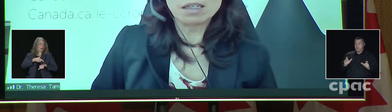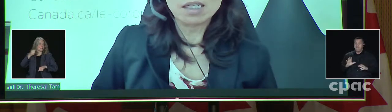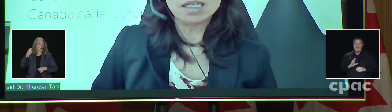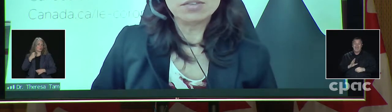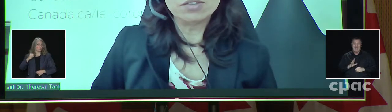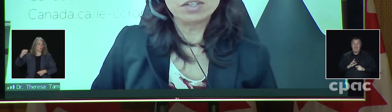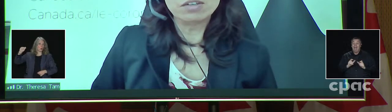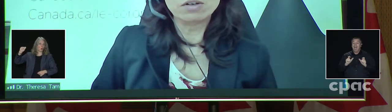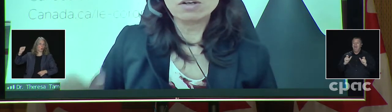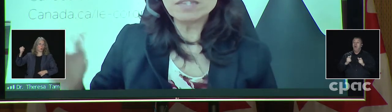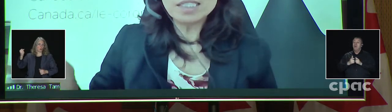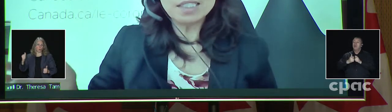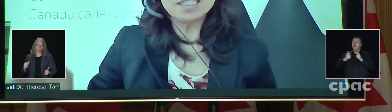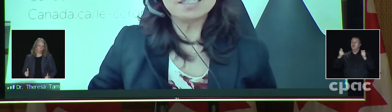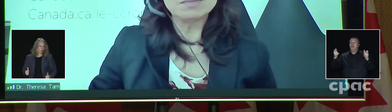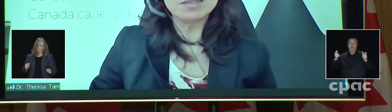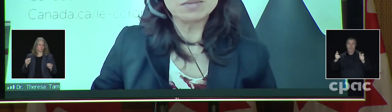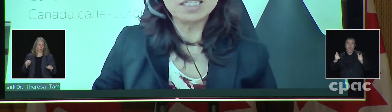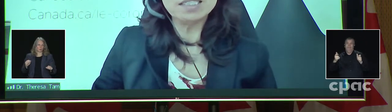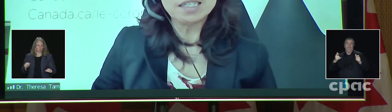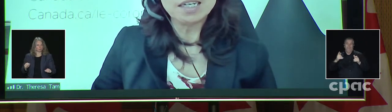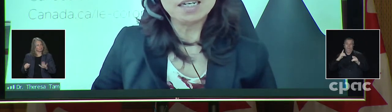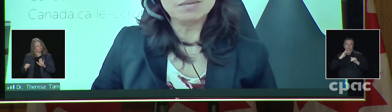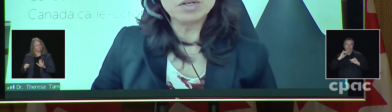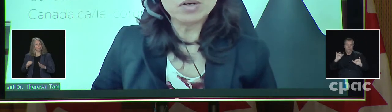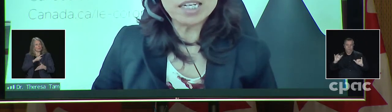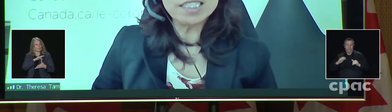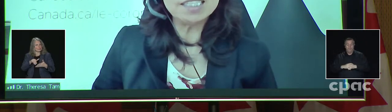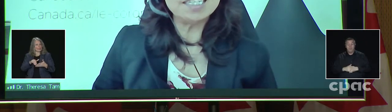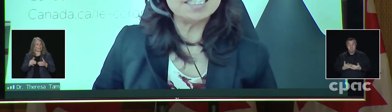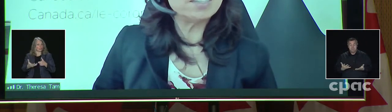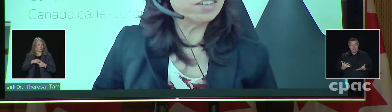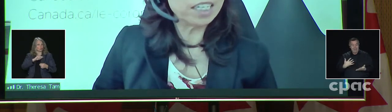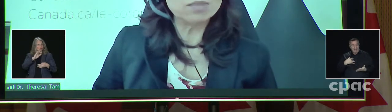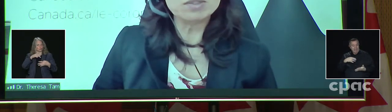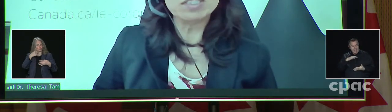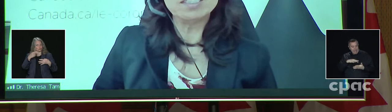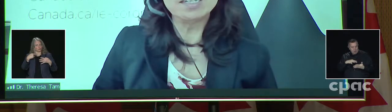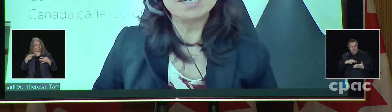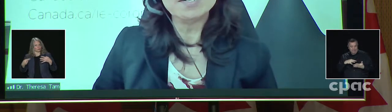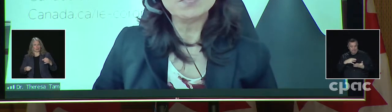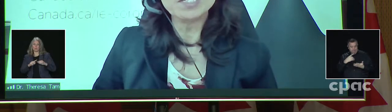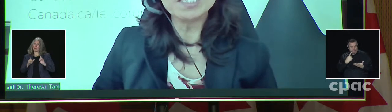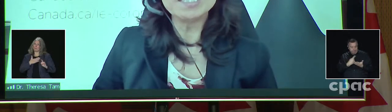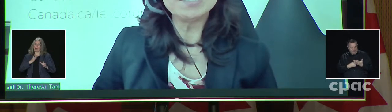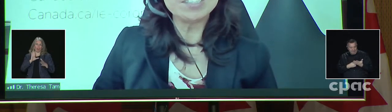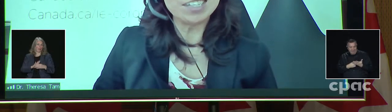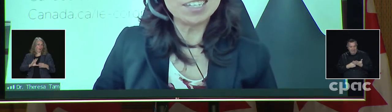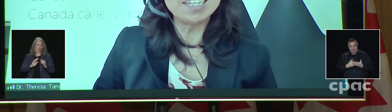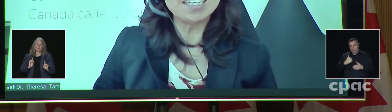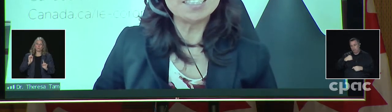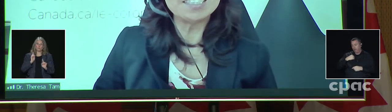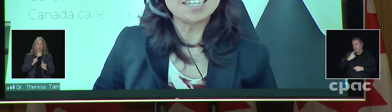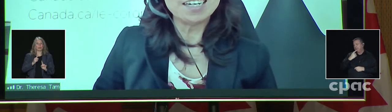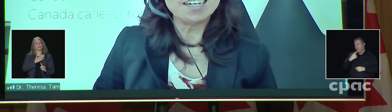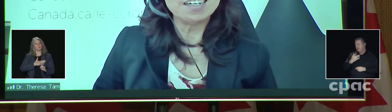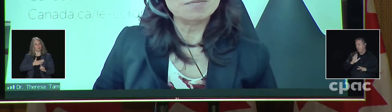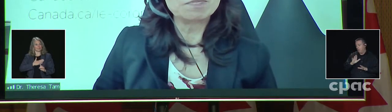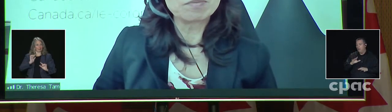long. And so all of these things are being weighed. But all I can say is go get your booster when it's your turn,